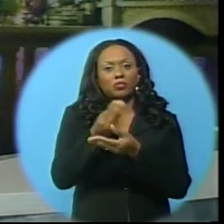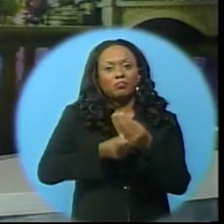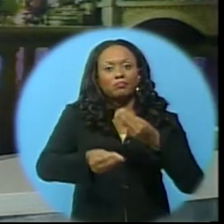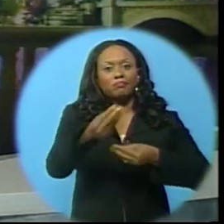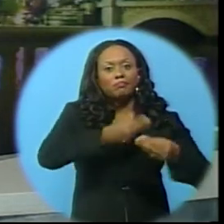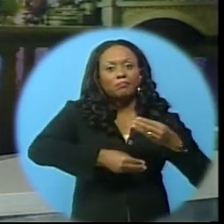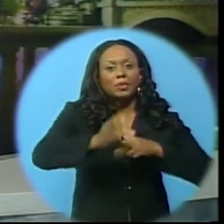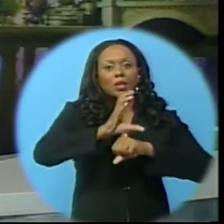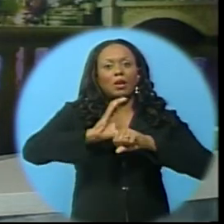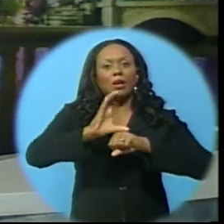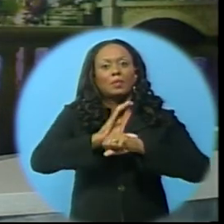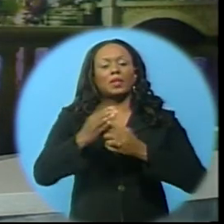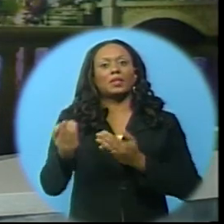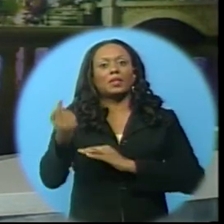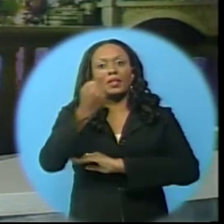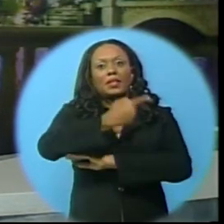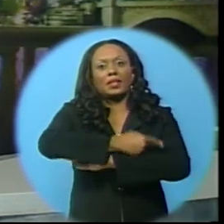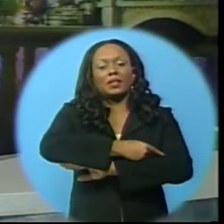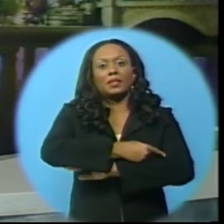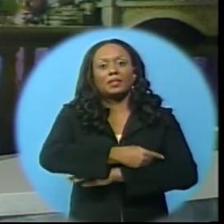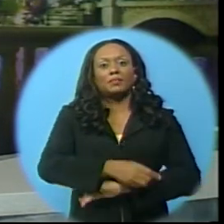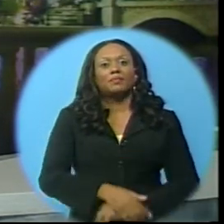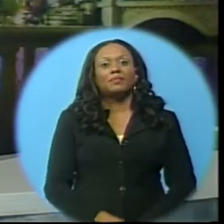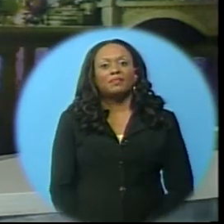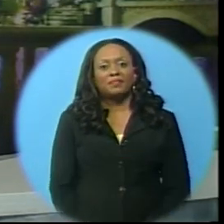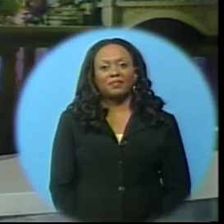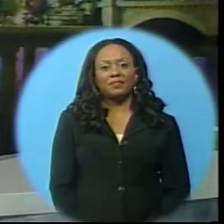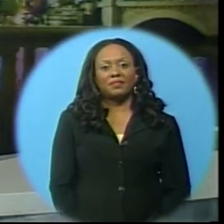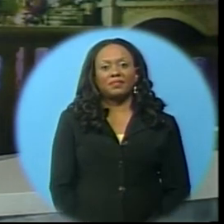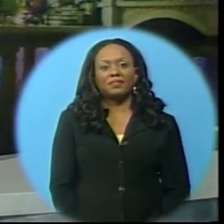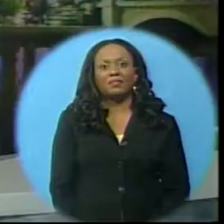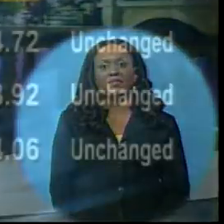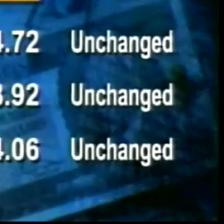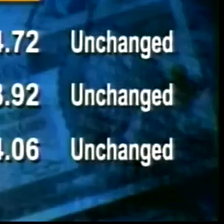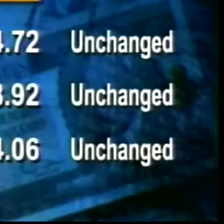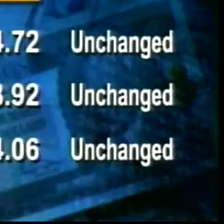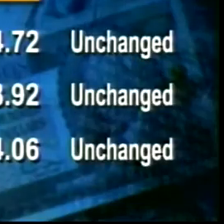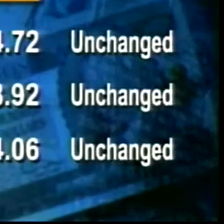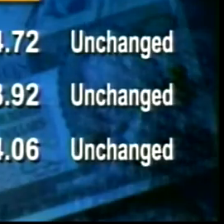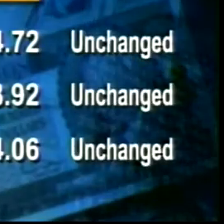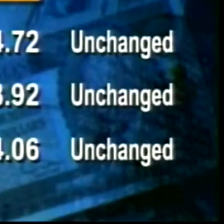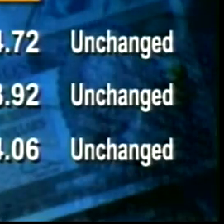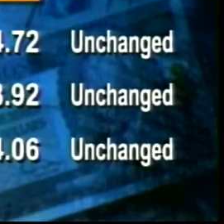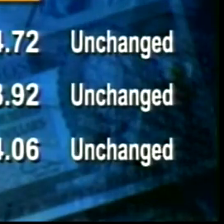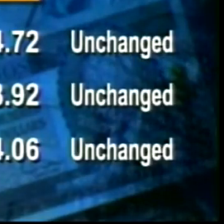traded on selected exchanges across the region.